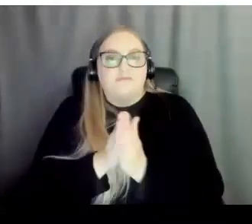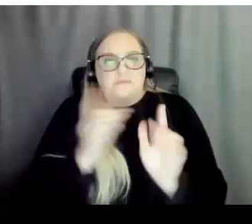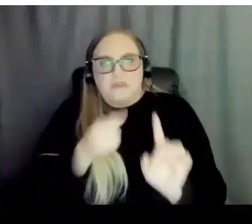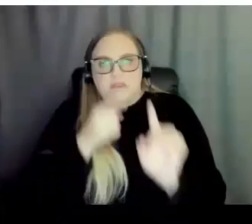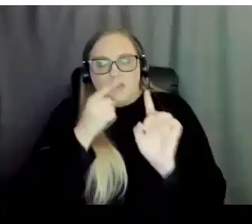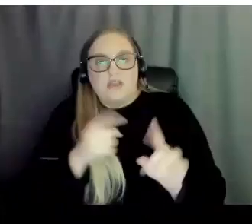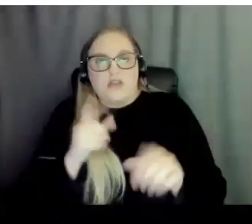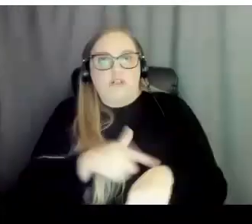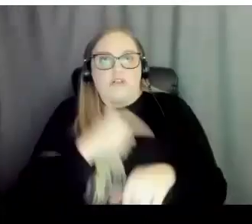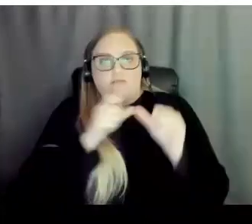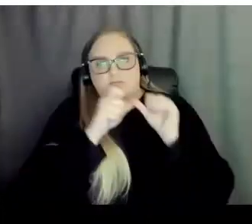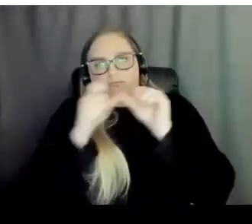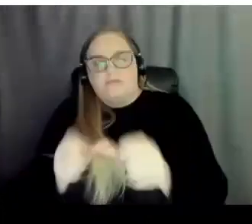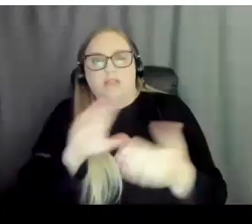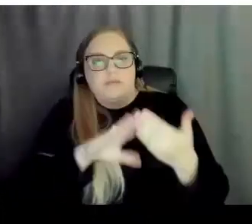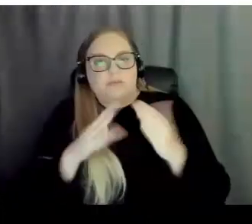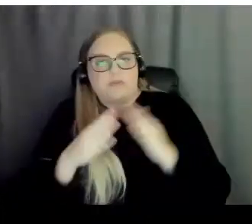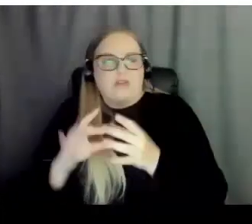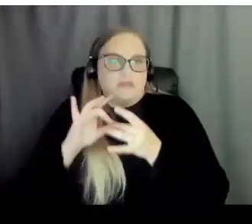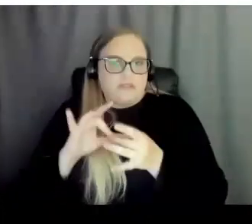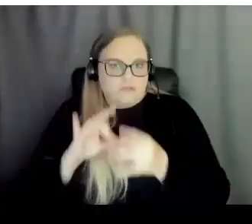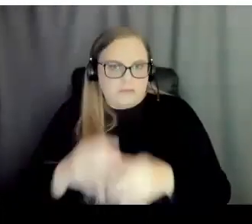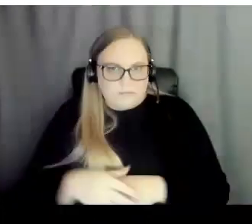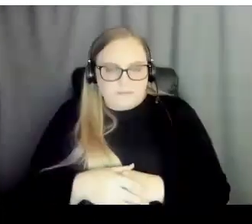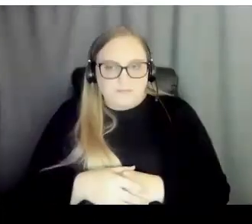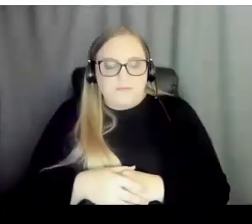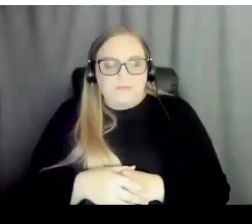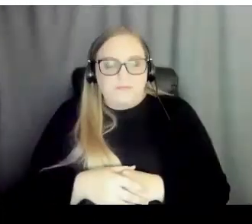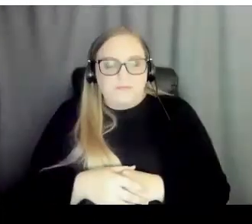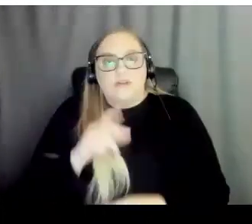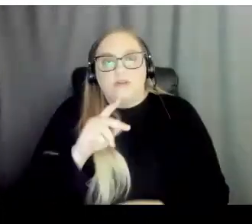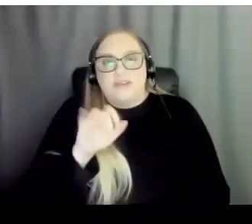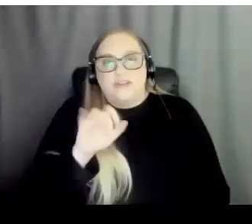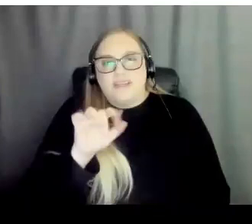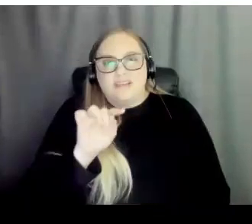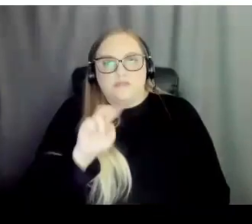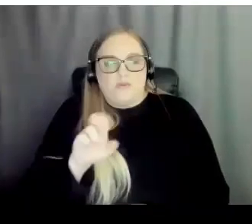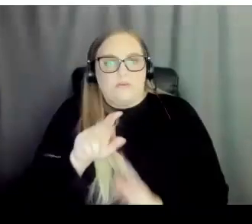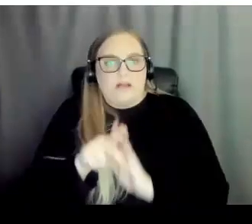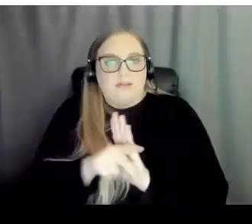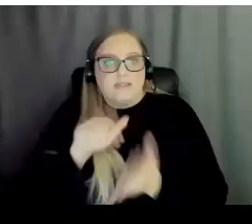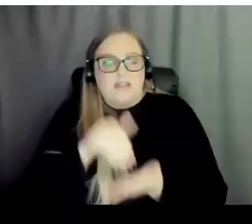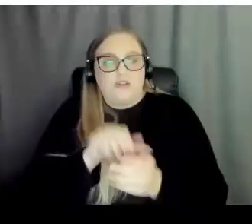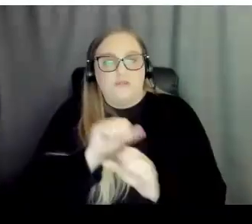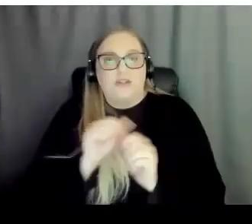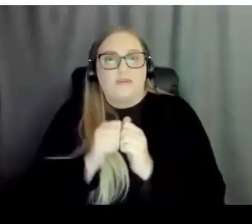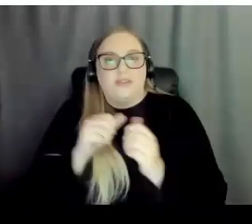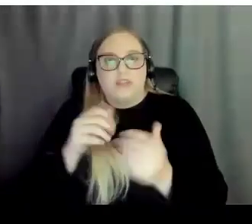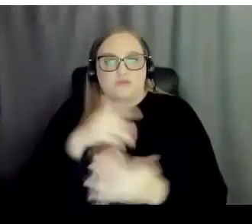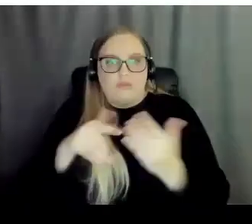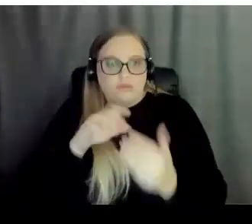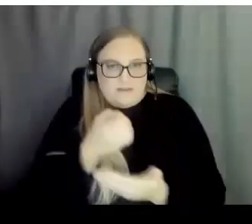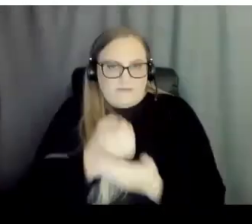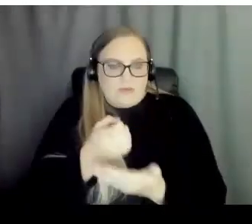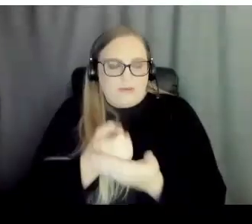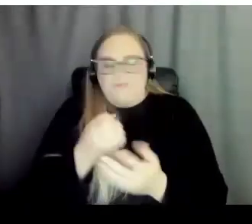meaningful community relationships. Keystone Policy Center is working with the Social and Environmental Research Institute,